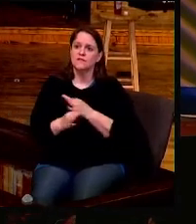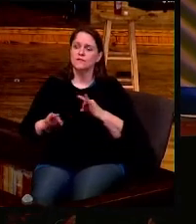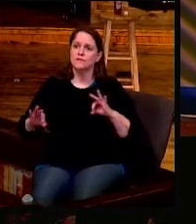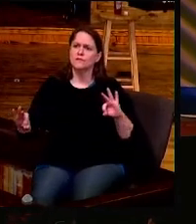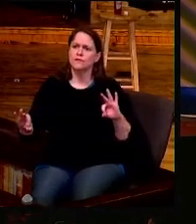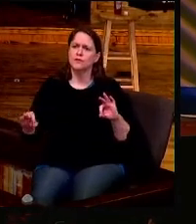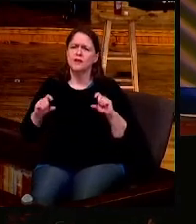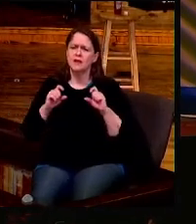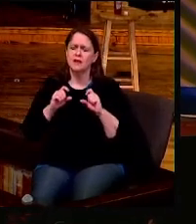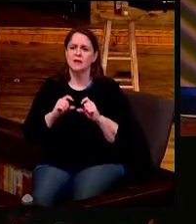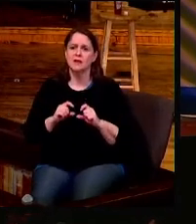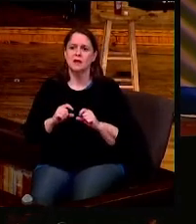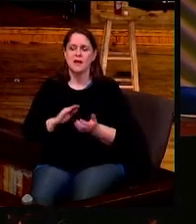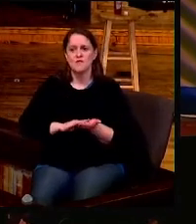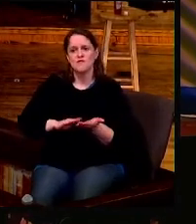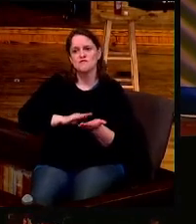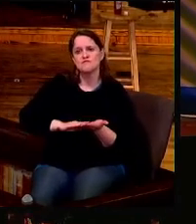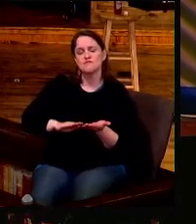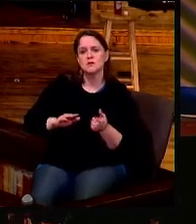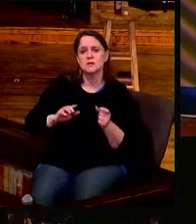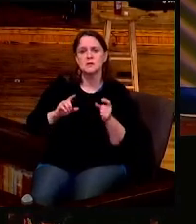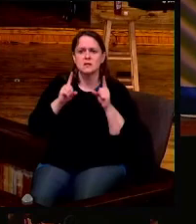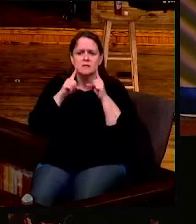us the forgiveness of our sins.